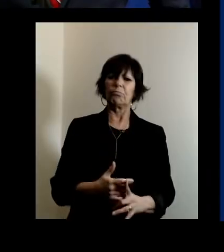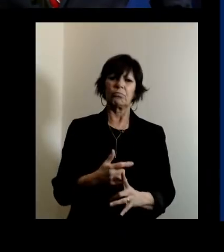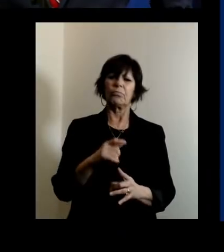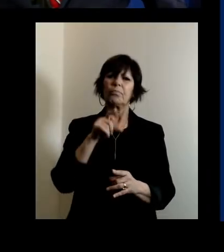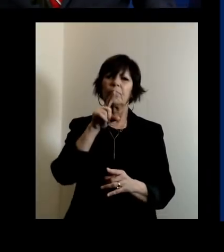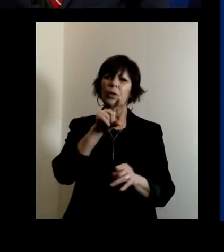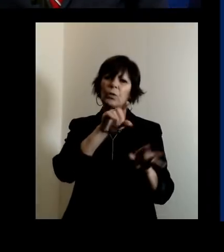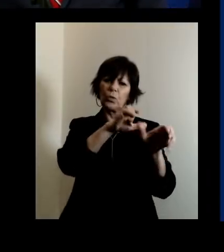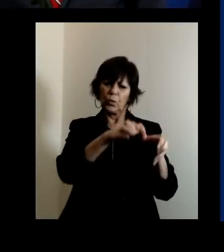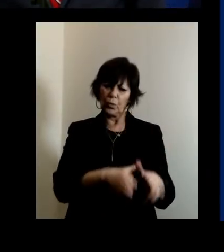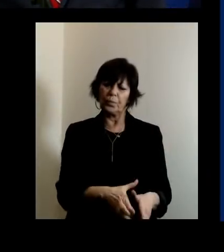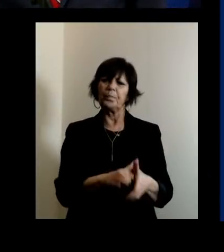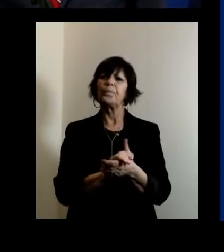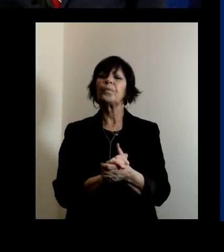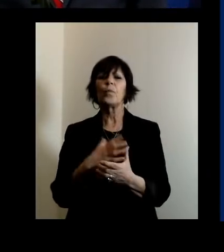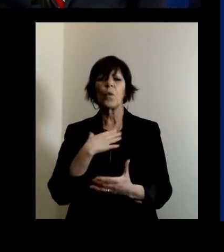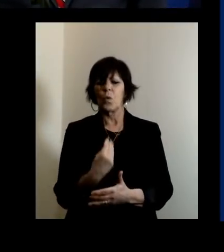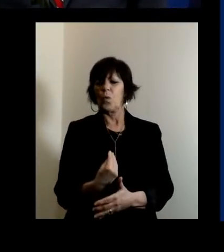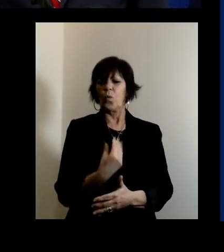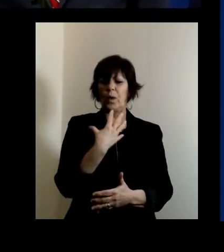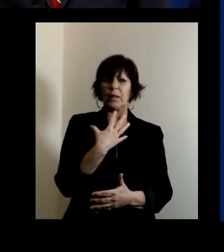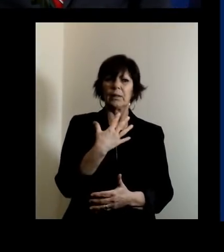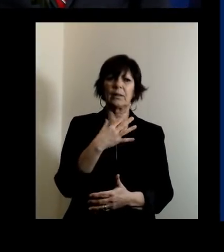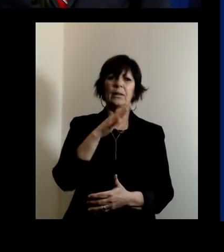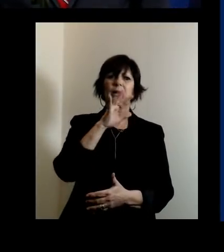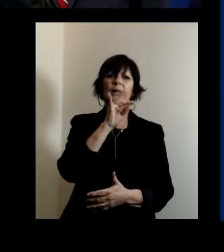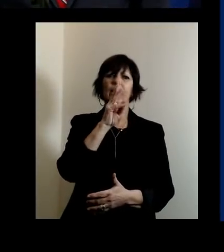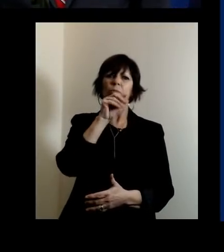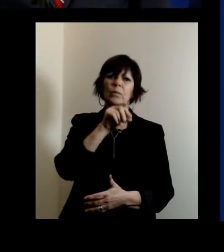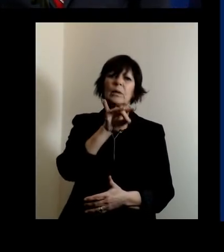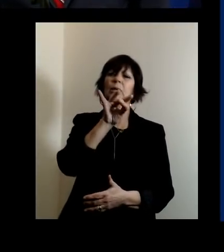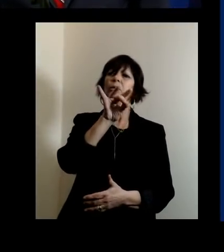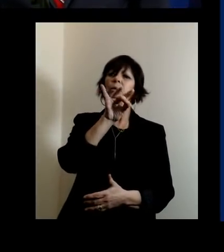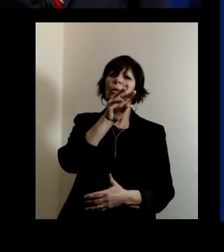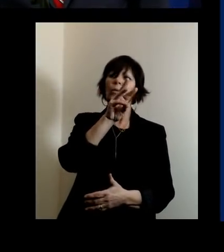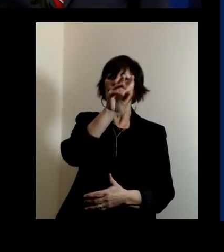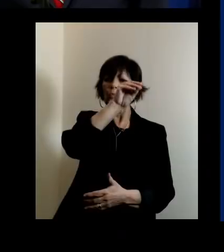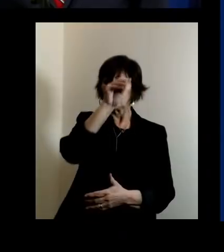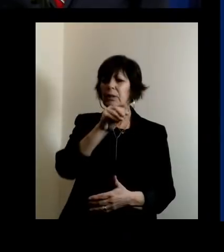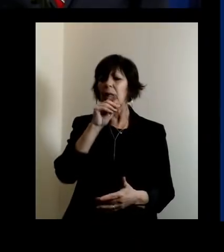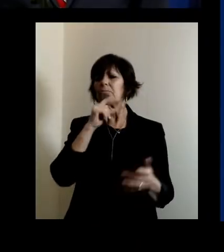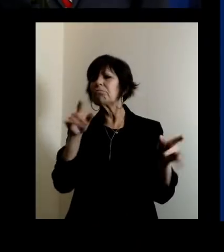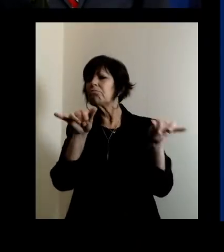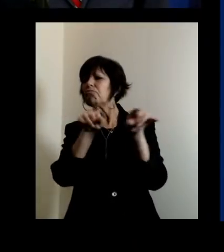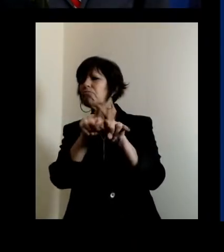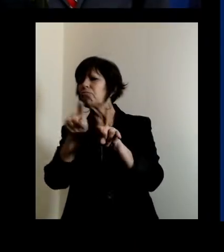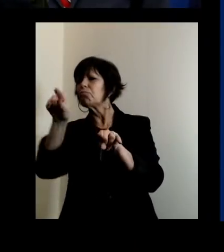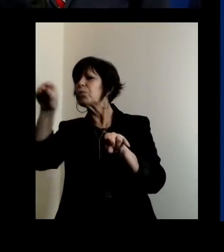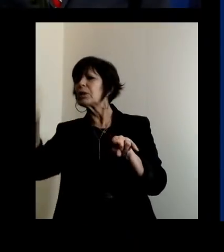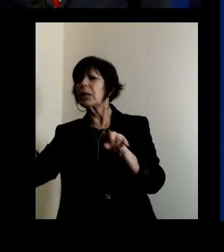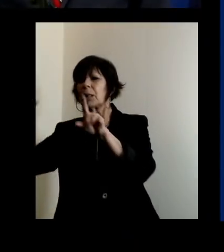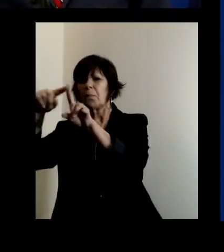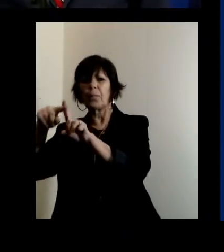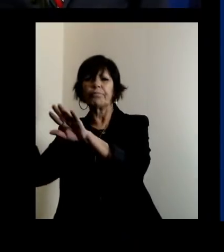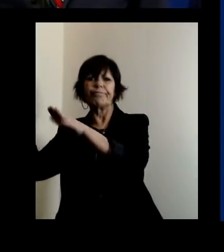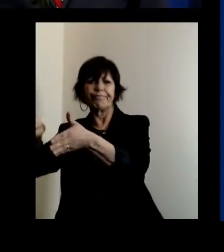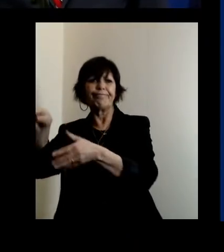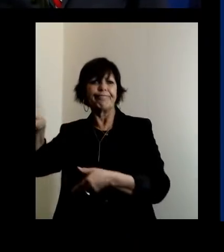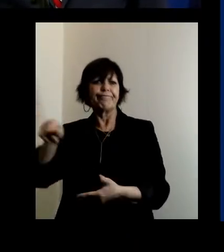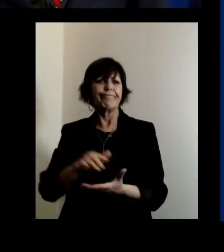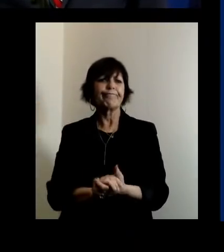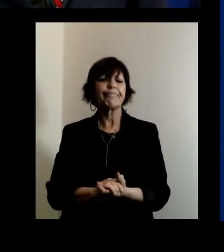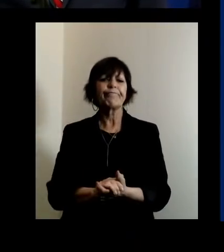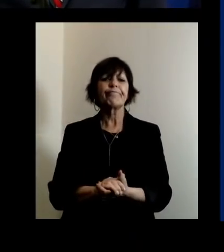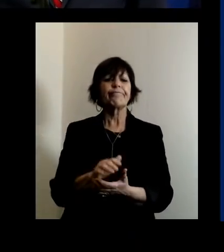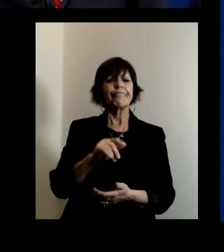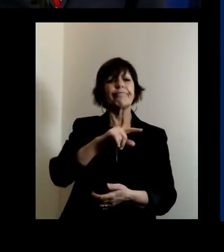residents. Whites make up 80.6% of the population, and they've made up 81.6% of the fatalities.